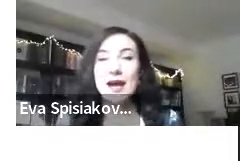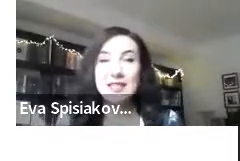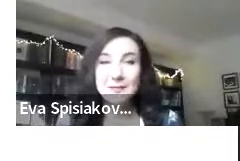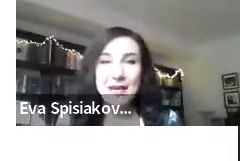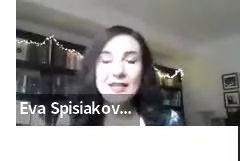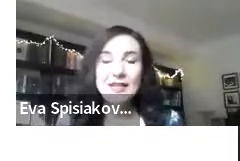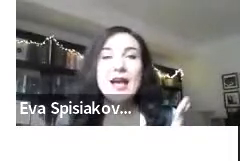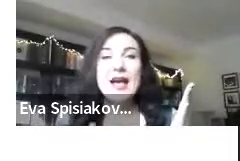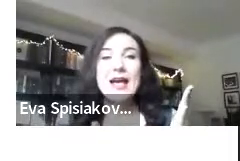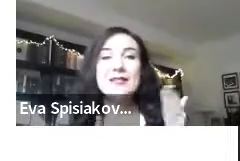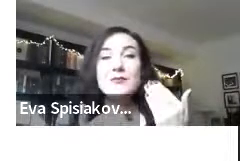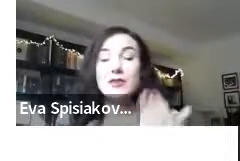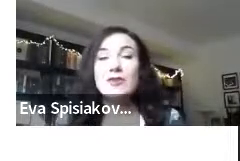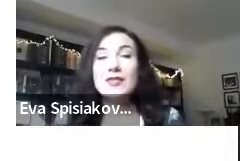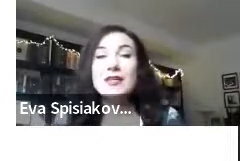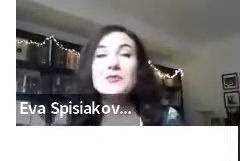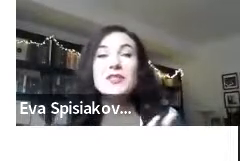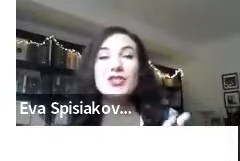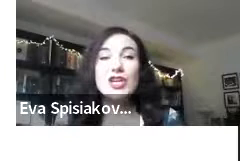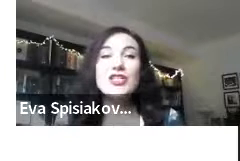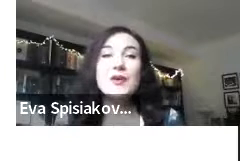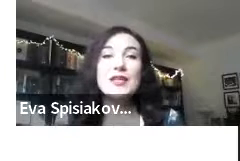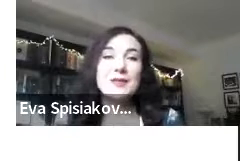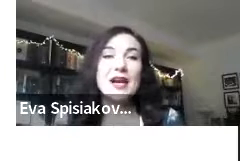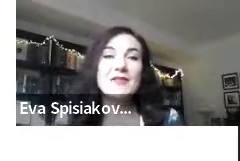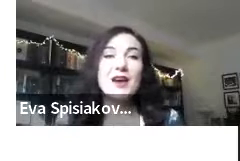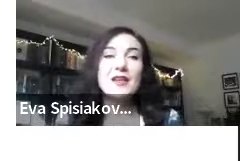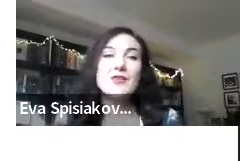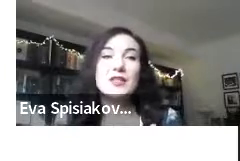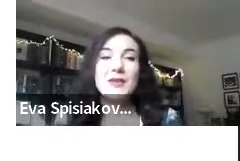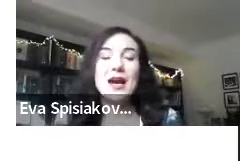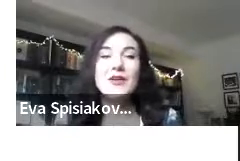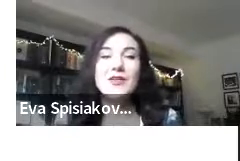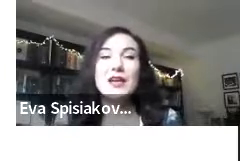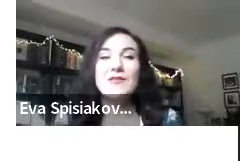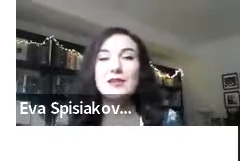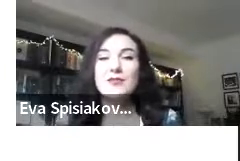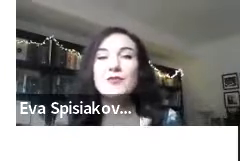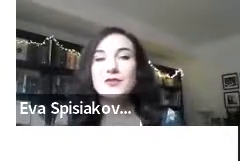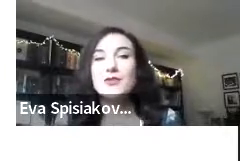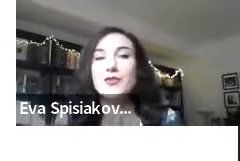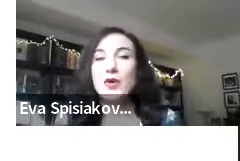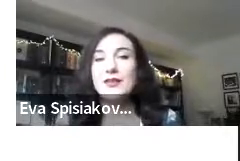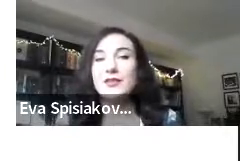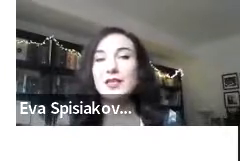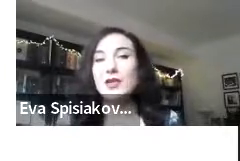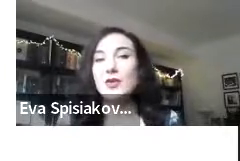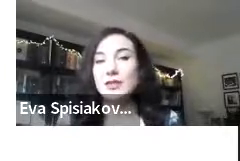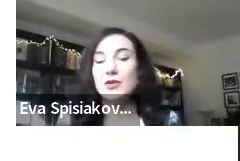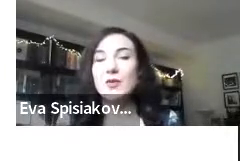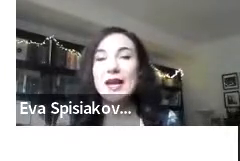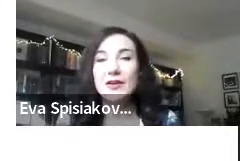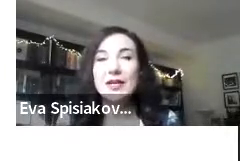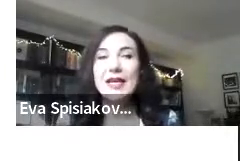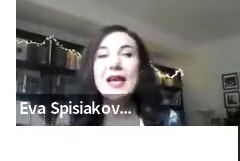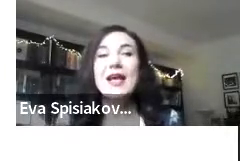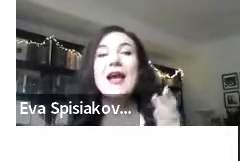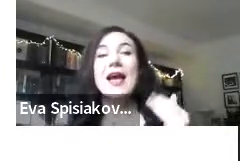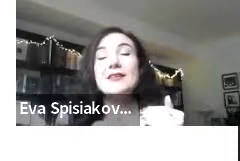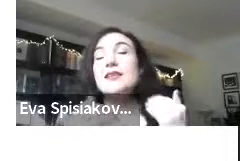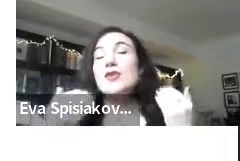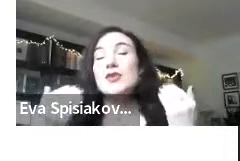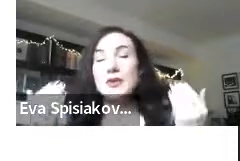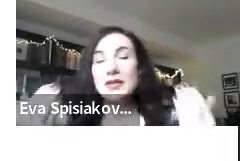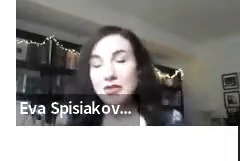change aspect. And one of the results was that changing one MDI device to DPI could save 150 to 400 kilos CO2